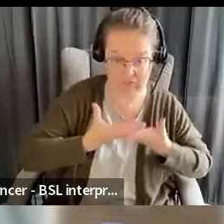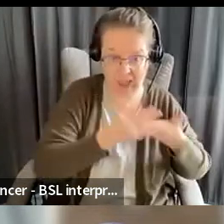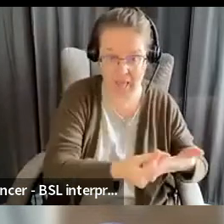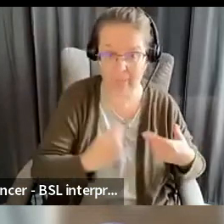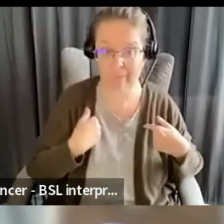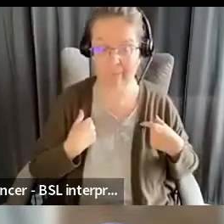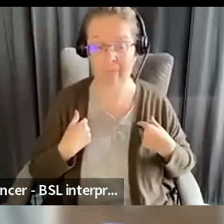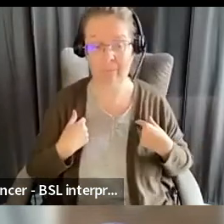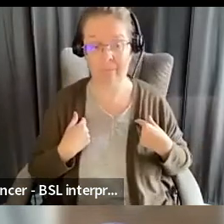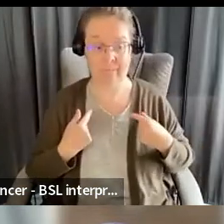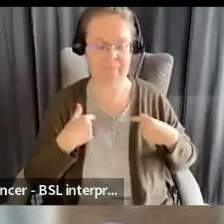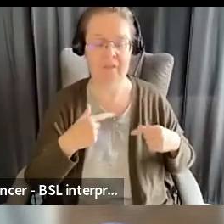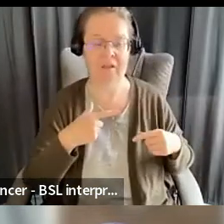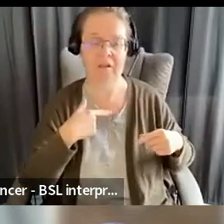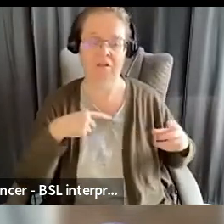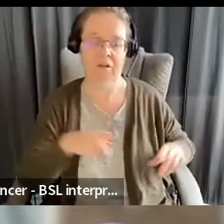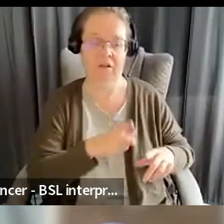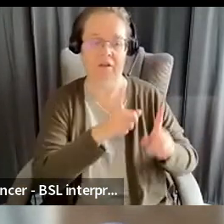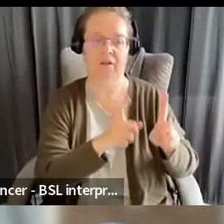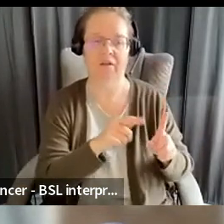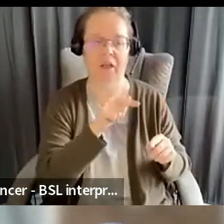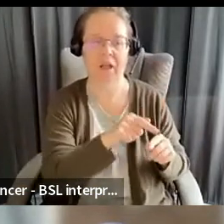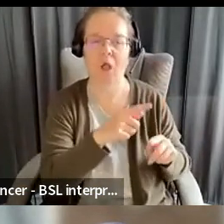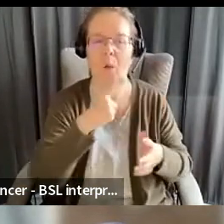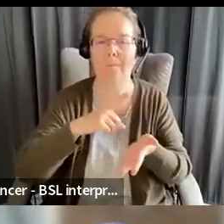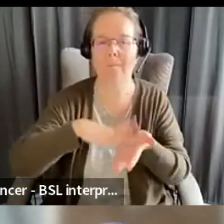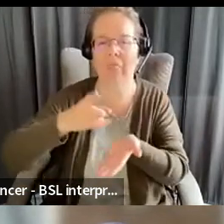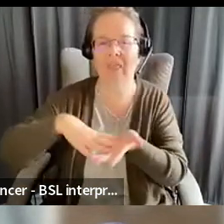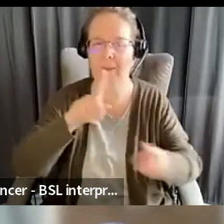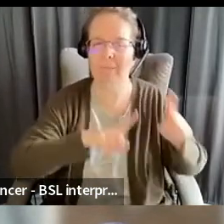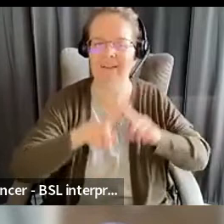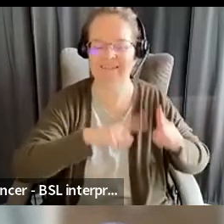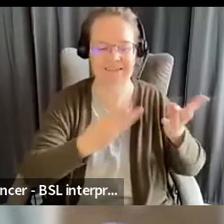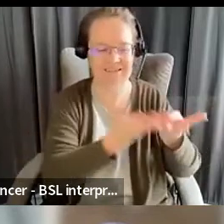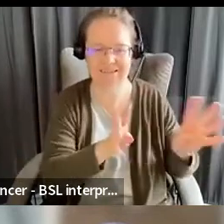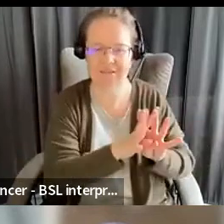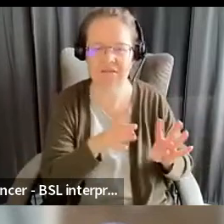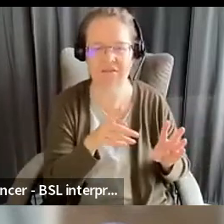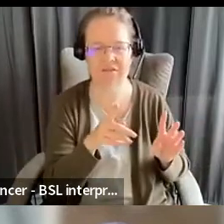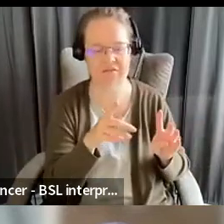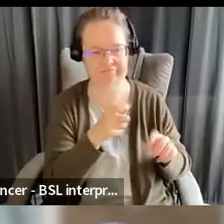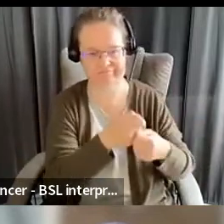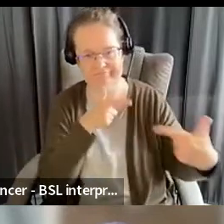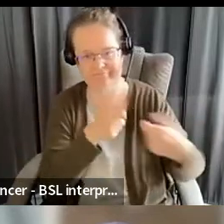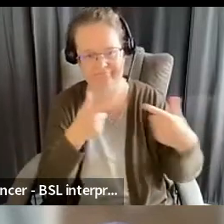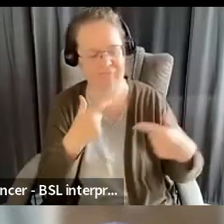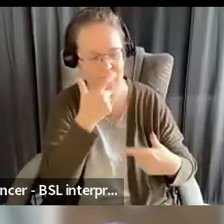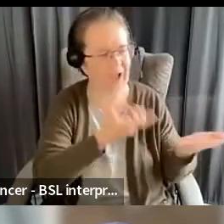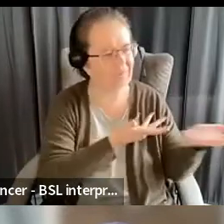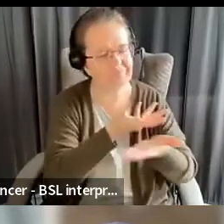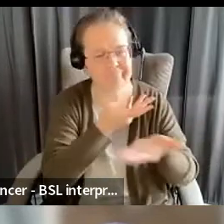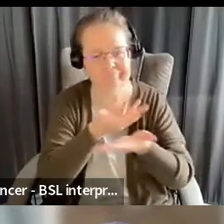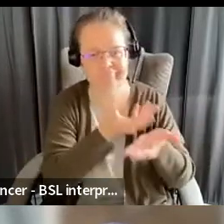And one of the things is that in the monthly meetings that we have, you're able to speak with people who might